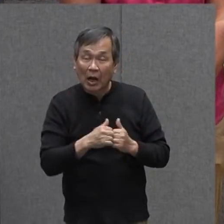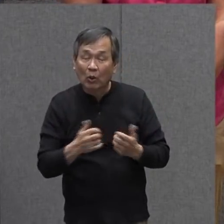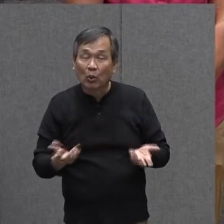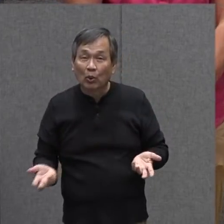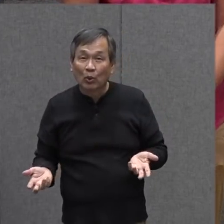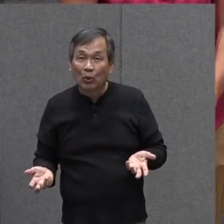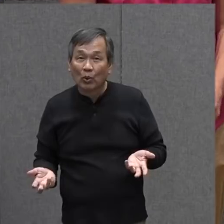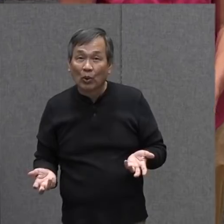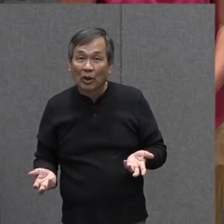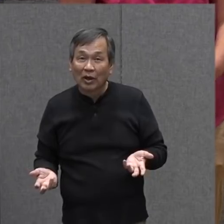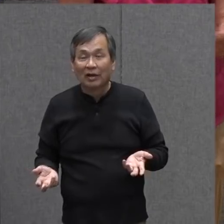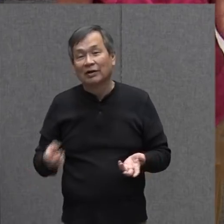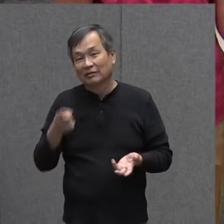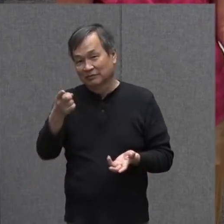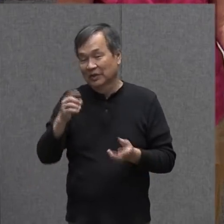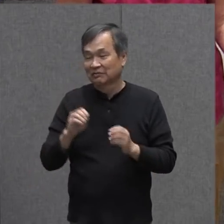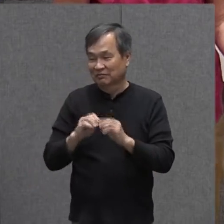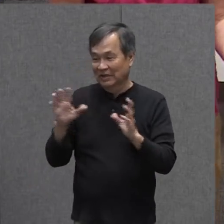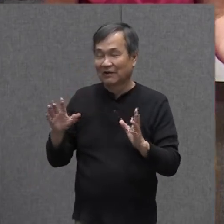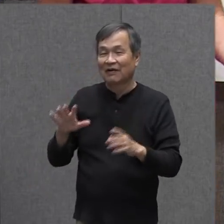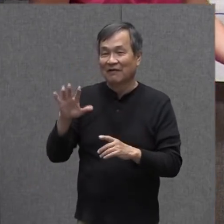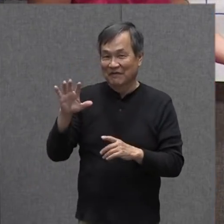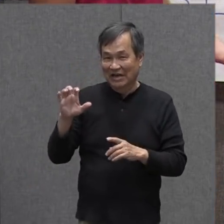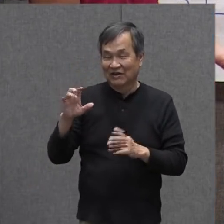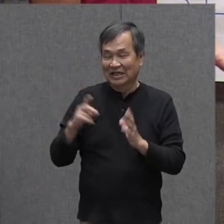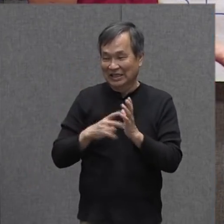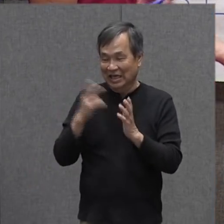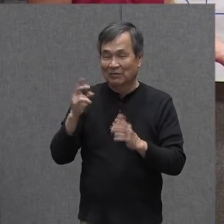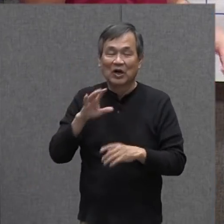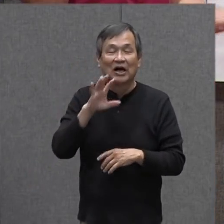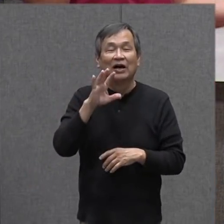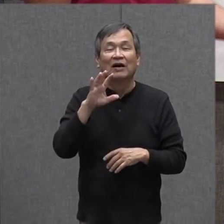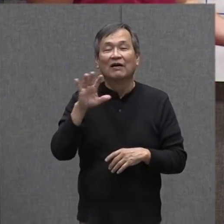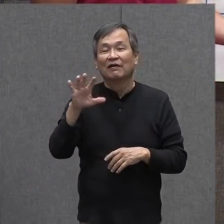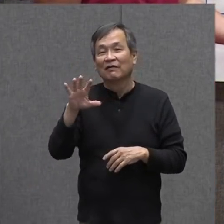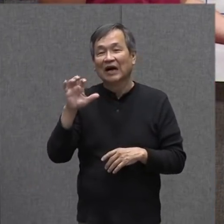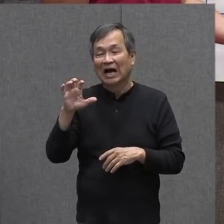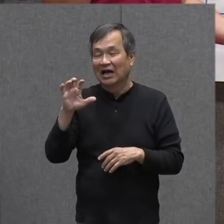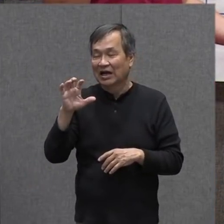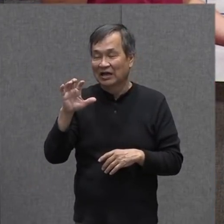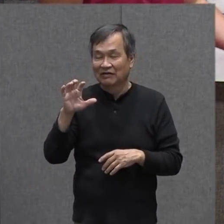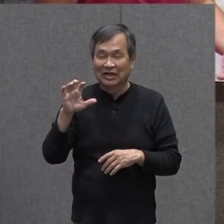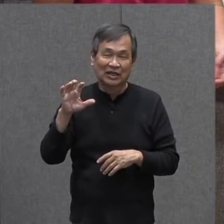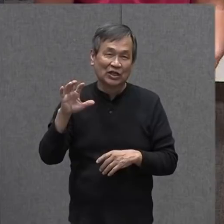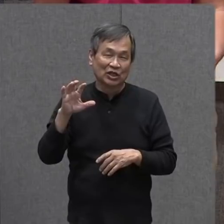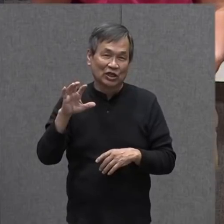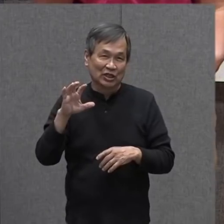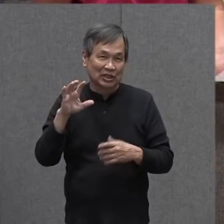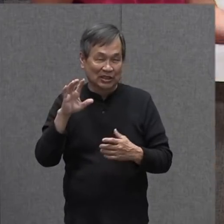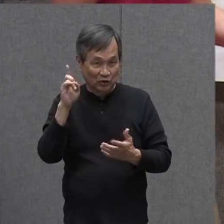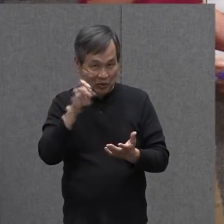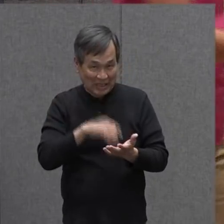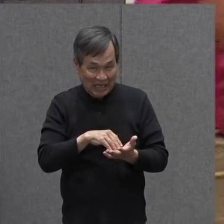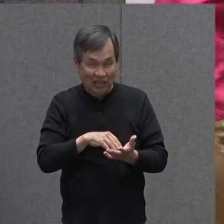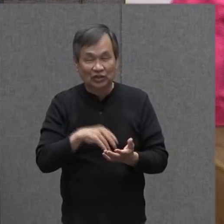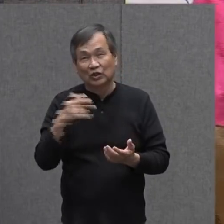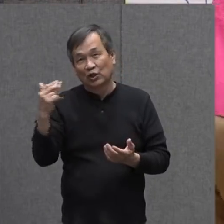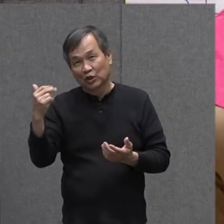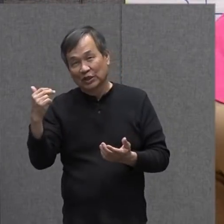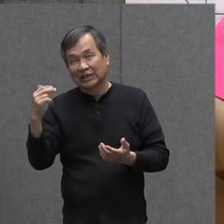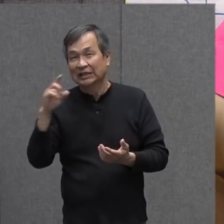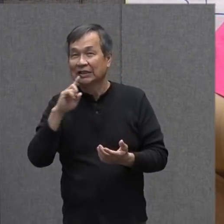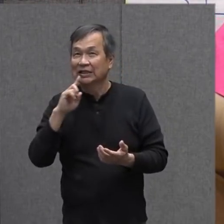Then Jack, of course, is going to say, hey, I need something to eat. I'm kind of starting to get hungry after a year. So he eats